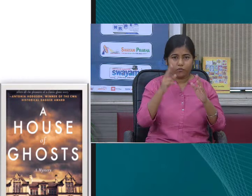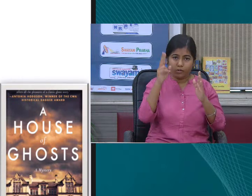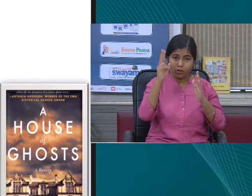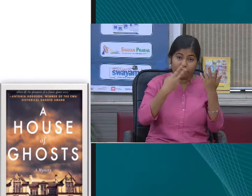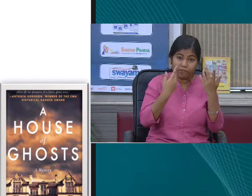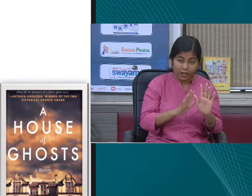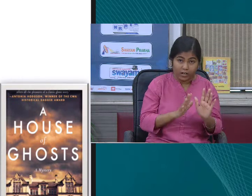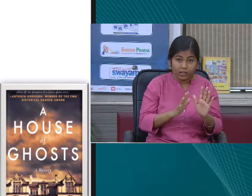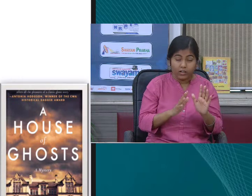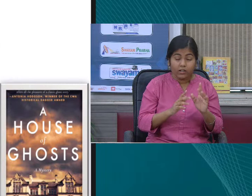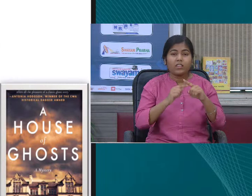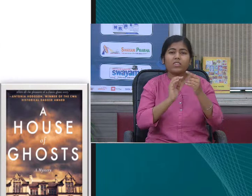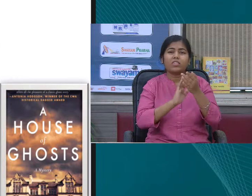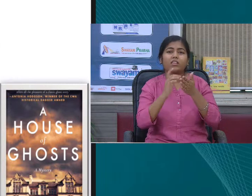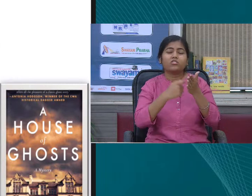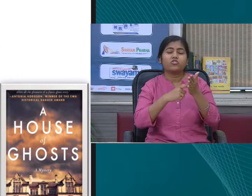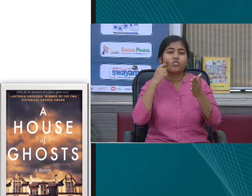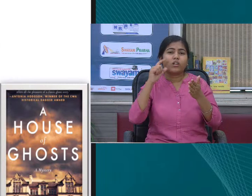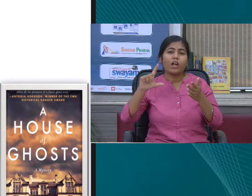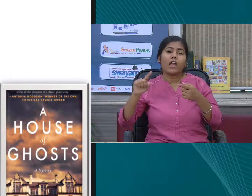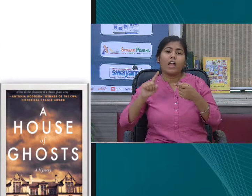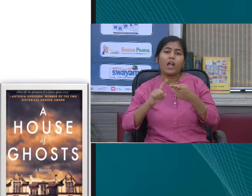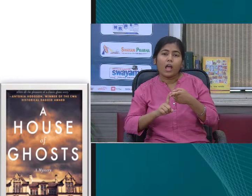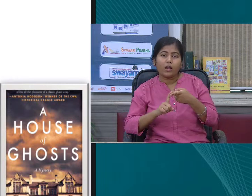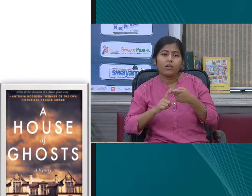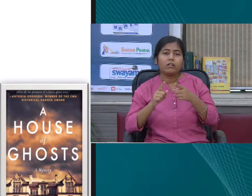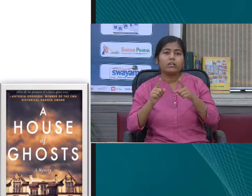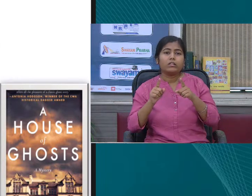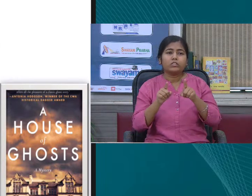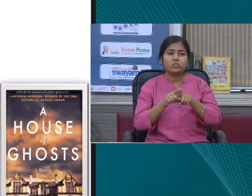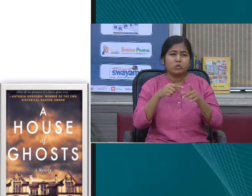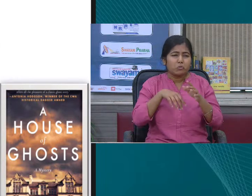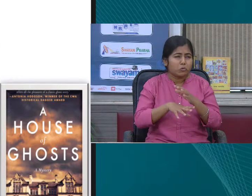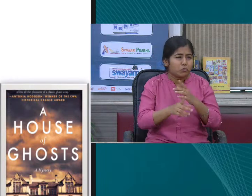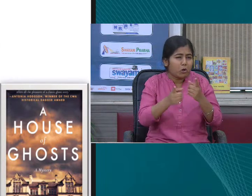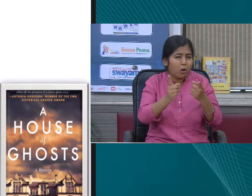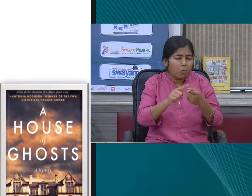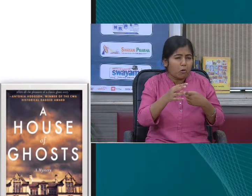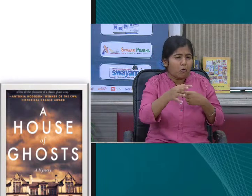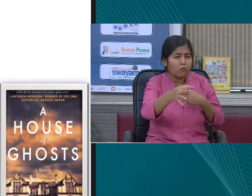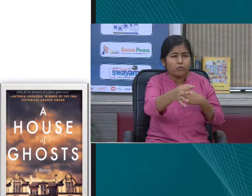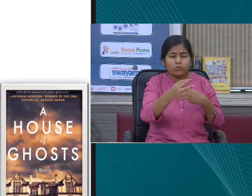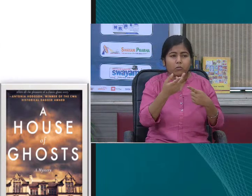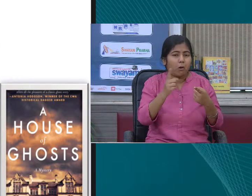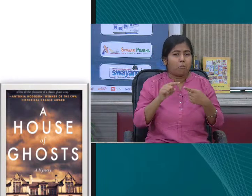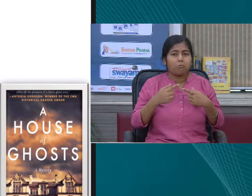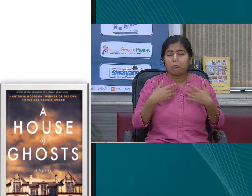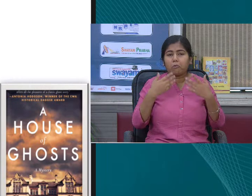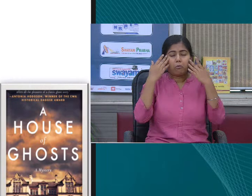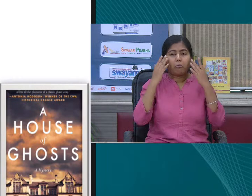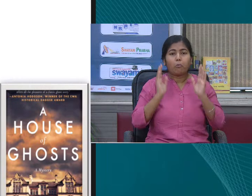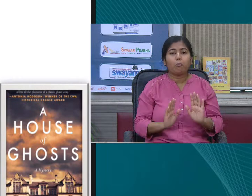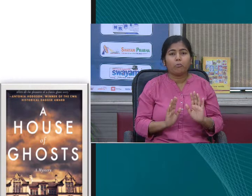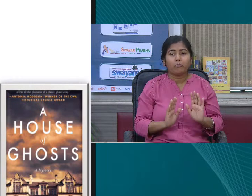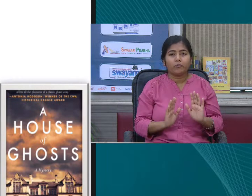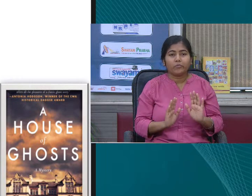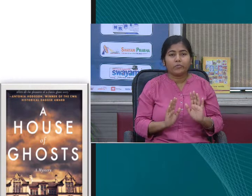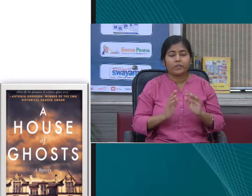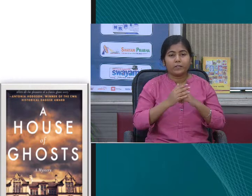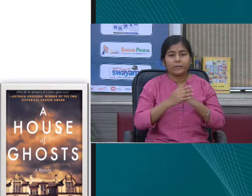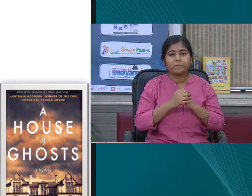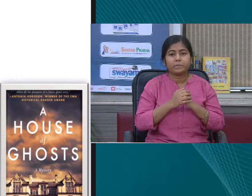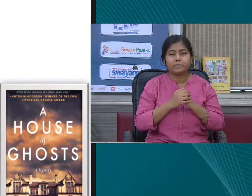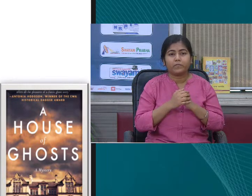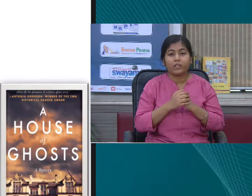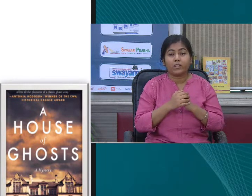are thriller books or which are full of suspense. So I am expecting my students are going to respond. So in the